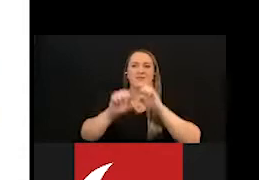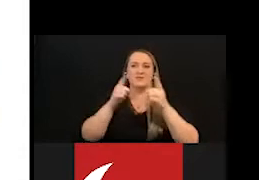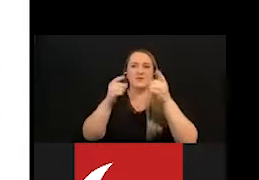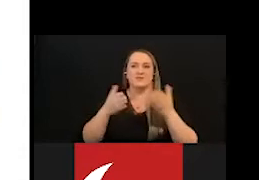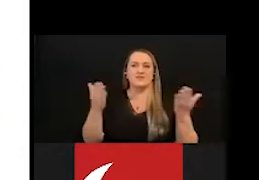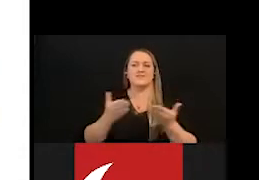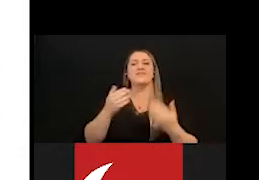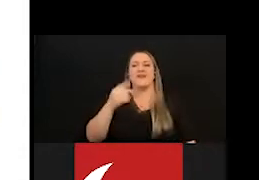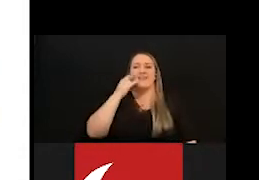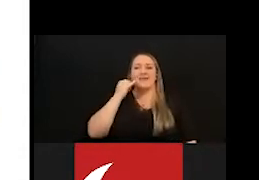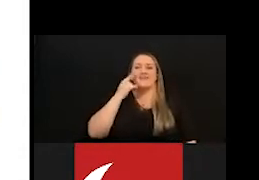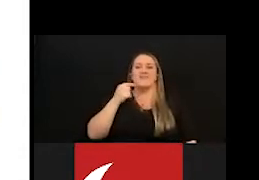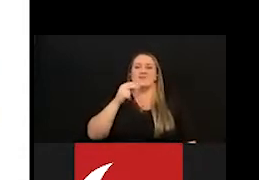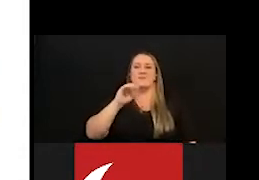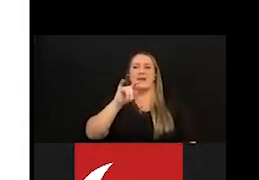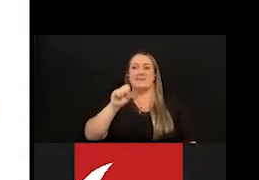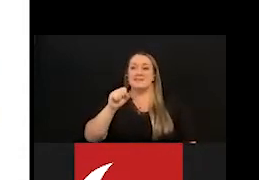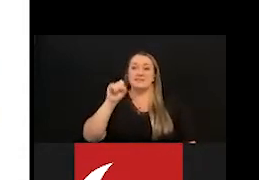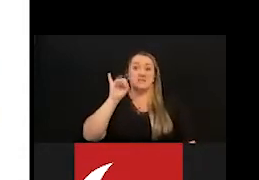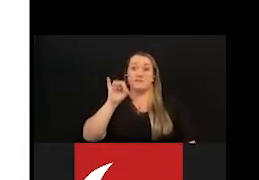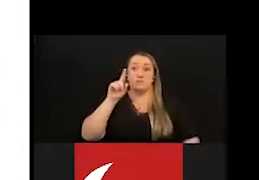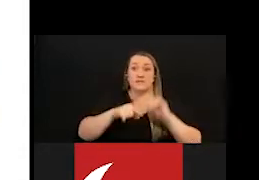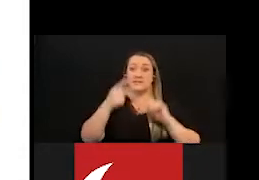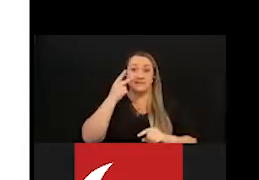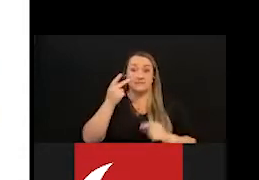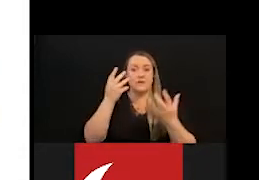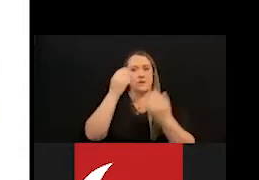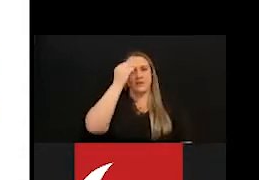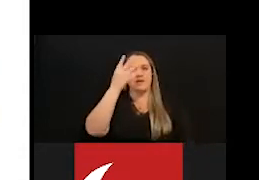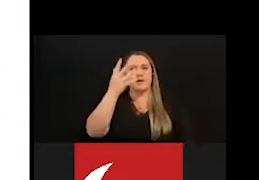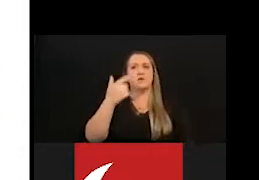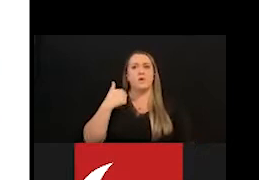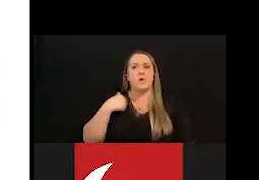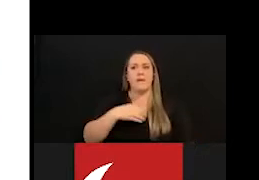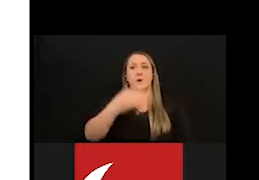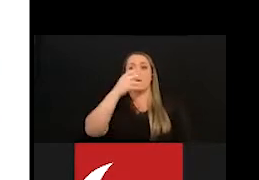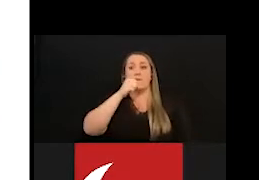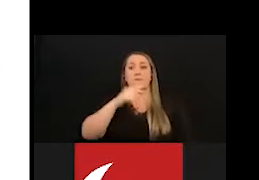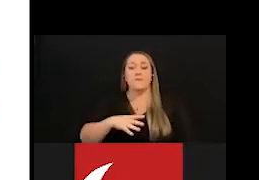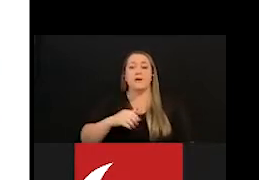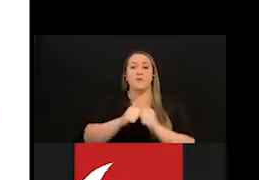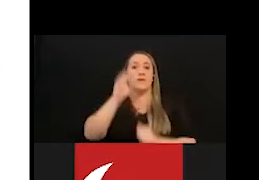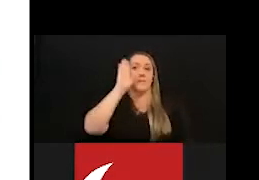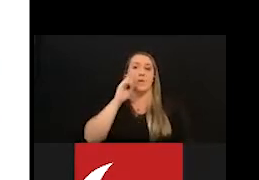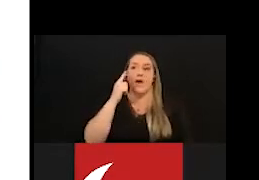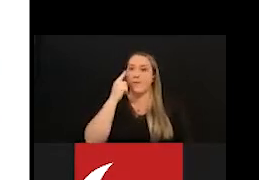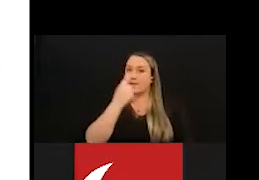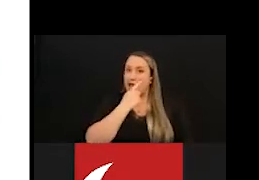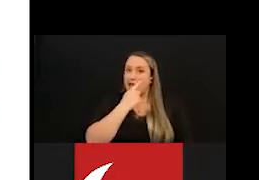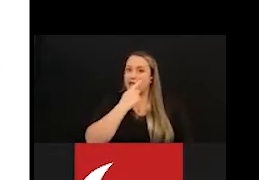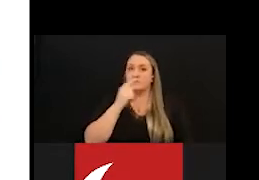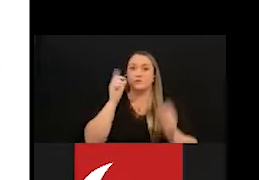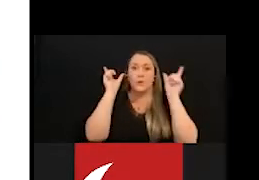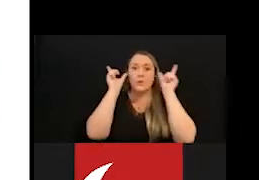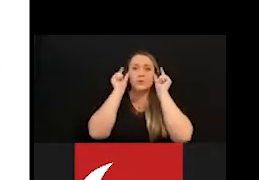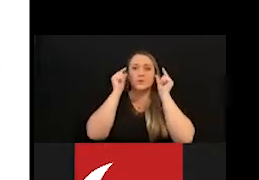Humanities. If I'm not visible to you, I just want to let you know that I'm a white woman with brown eyes, short gray-brown